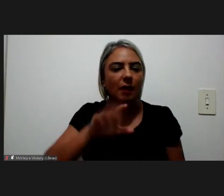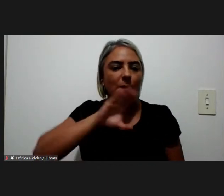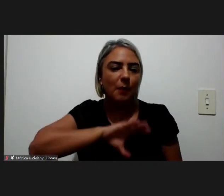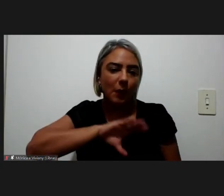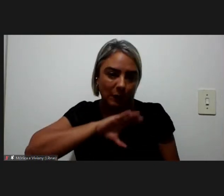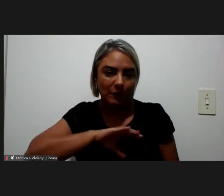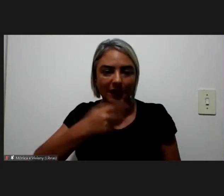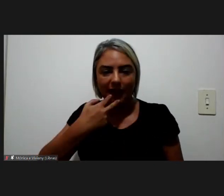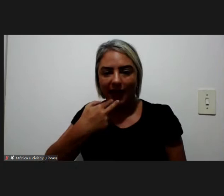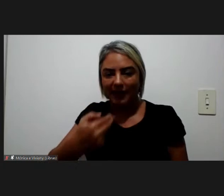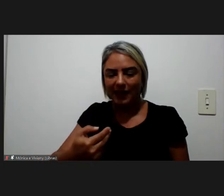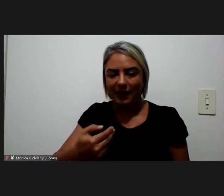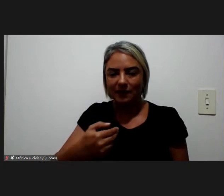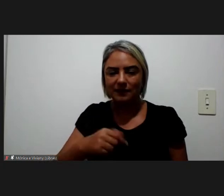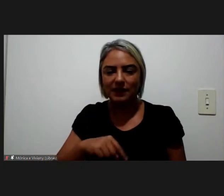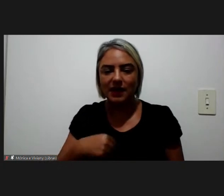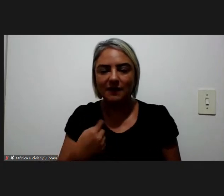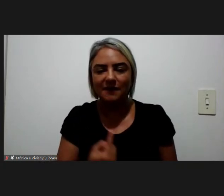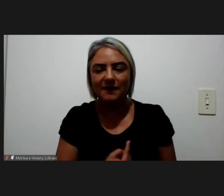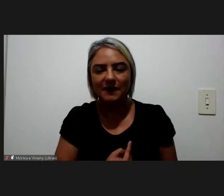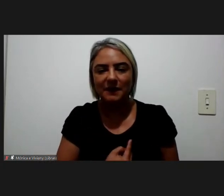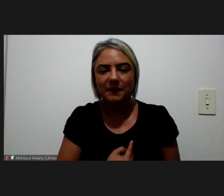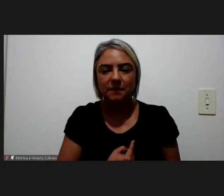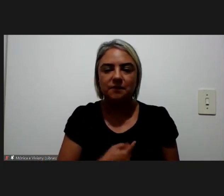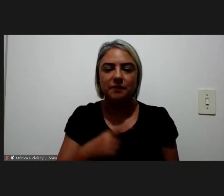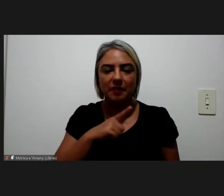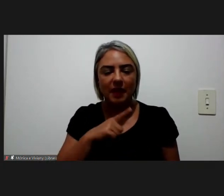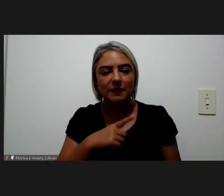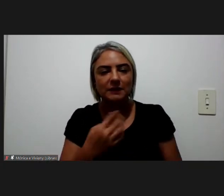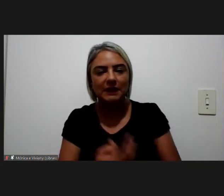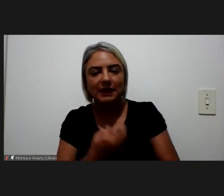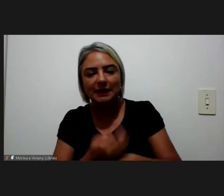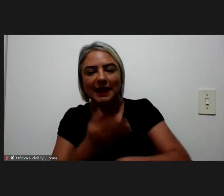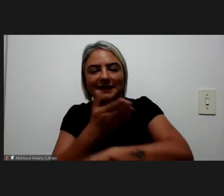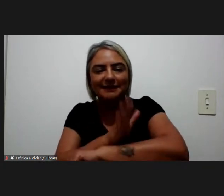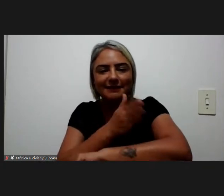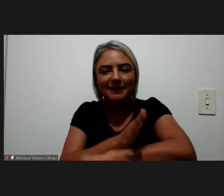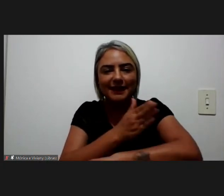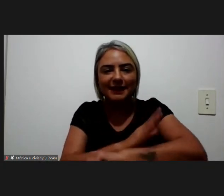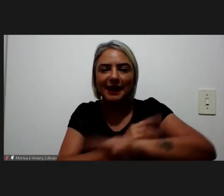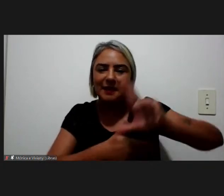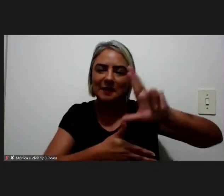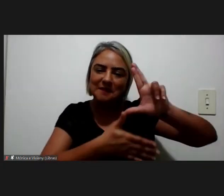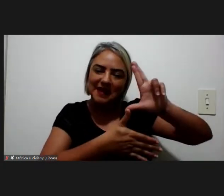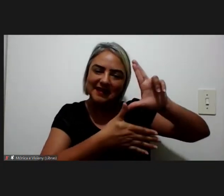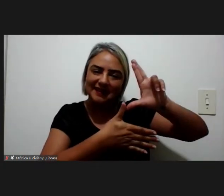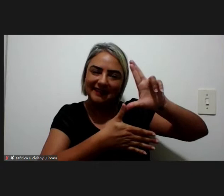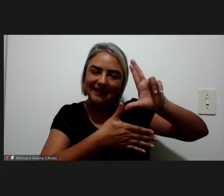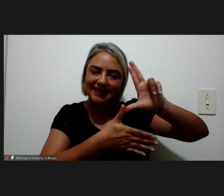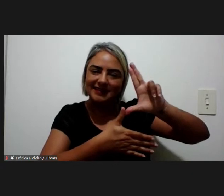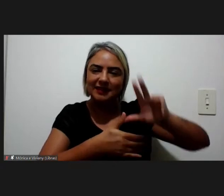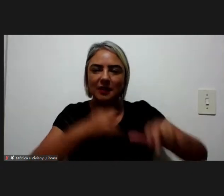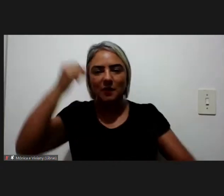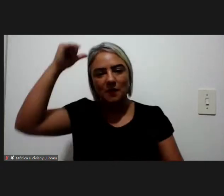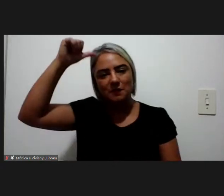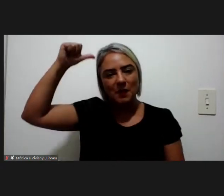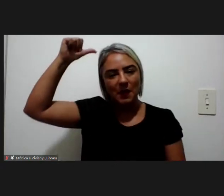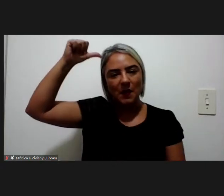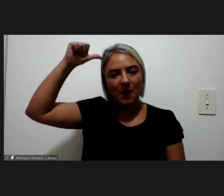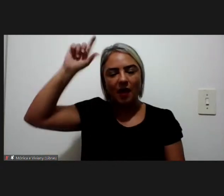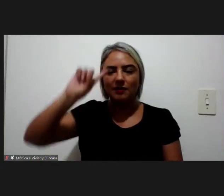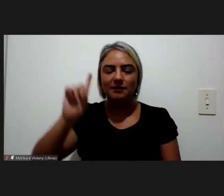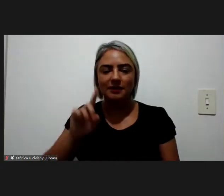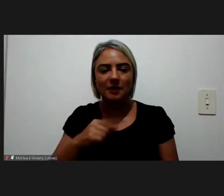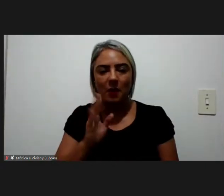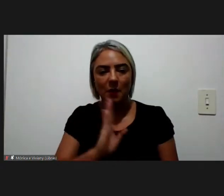to spend some time doing my training in Latin America. It was only in Spanish-speaking countries and not in Brazil. So